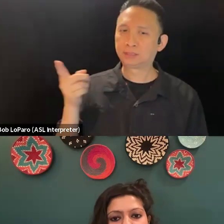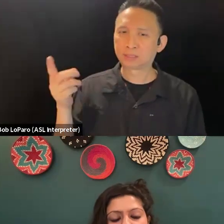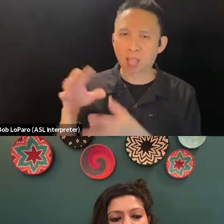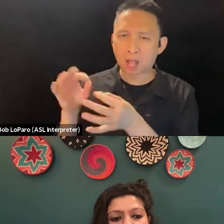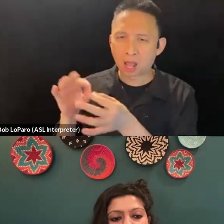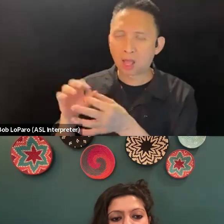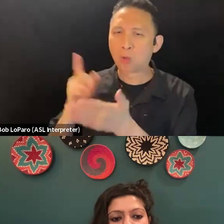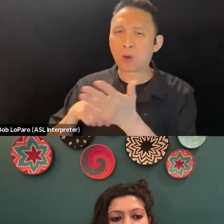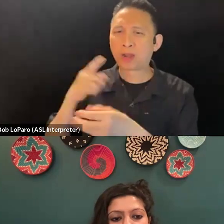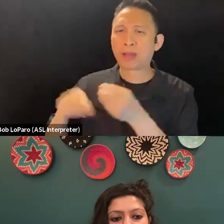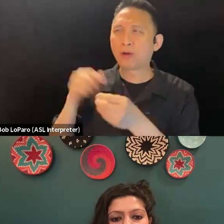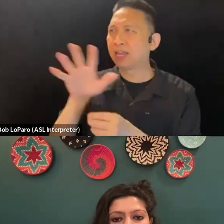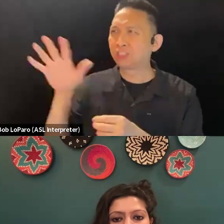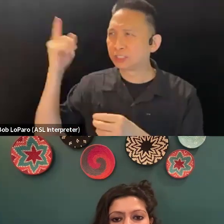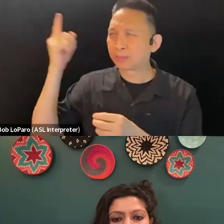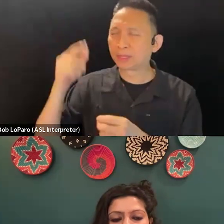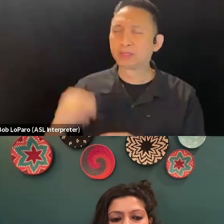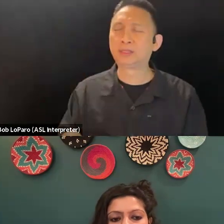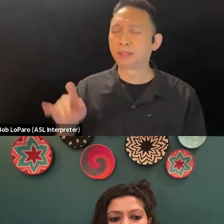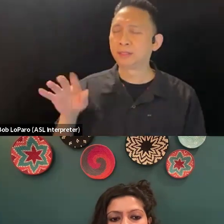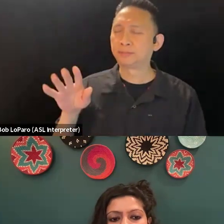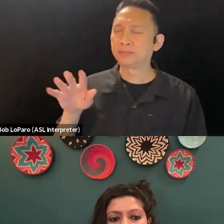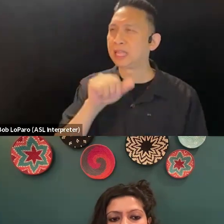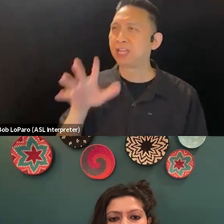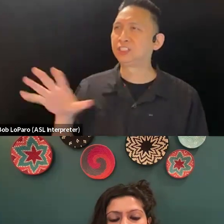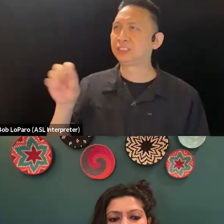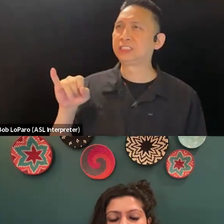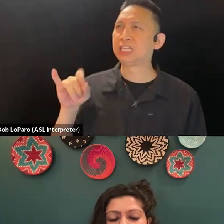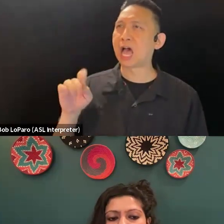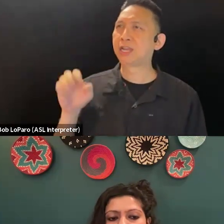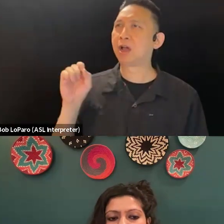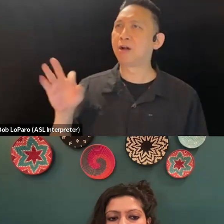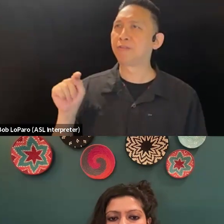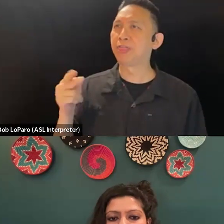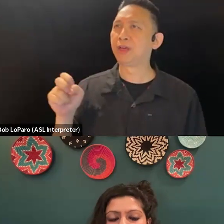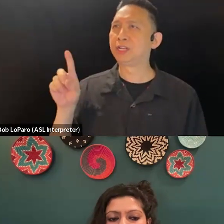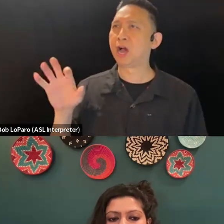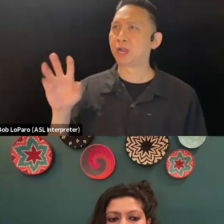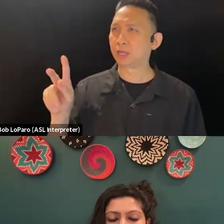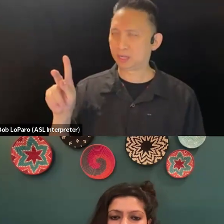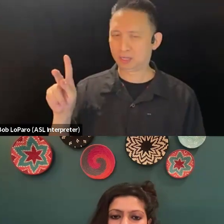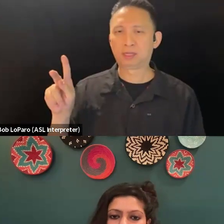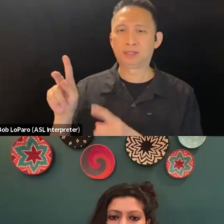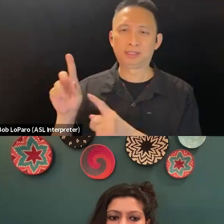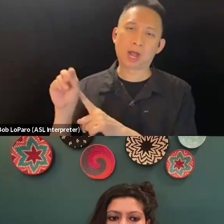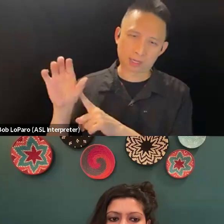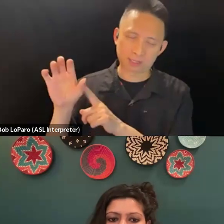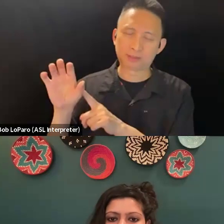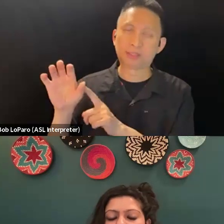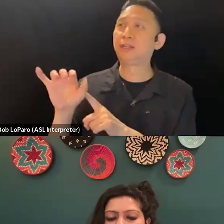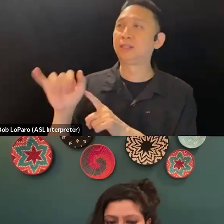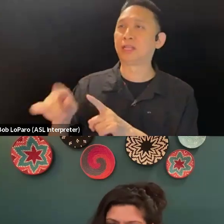are producing their own nonfiction, and not just true crime or reality TV, but actually creative